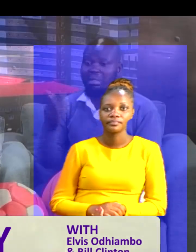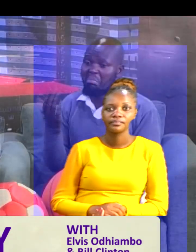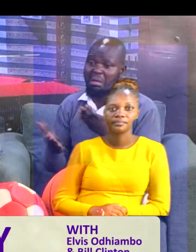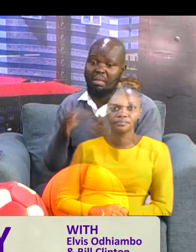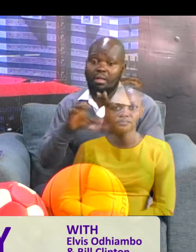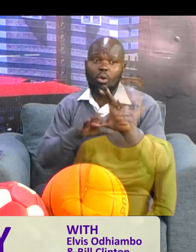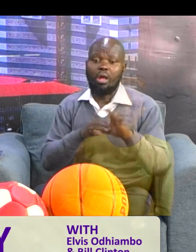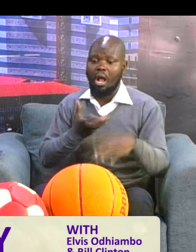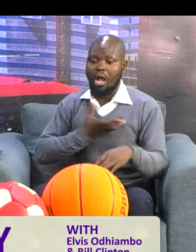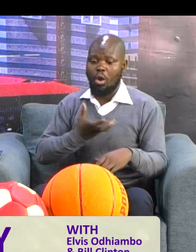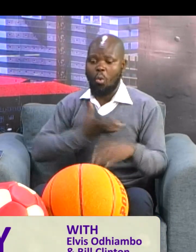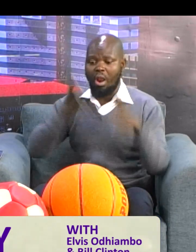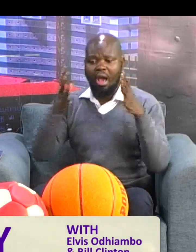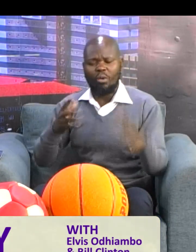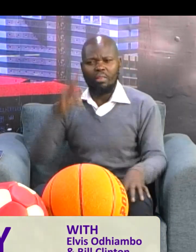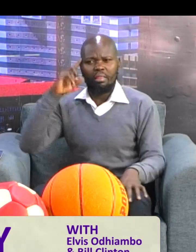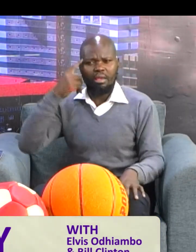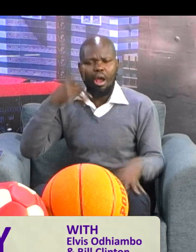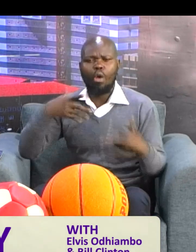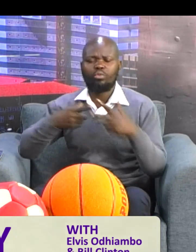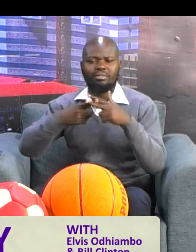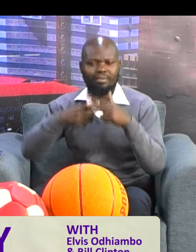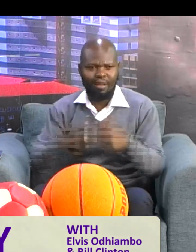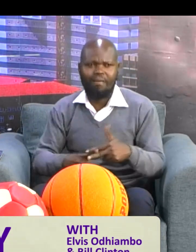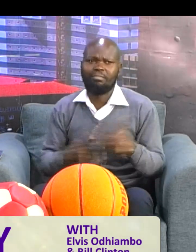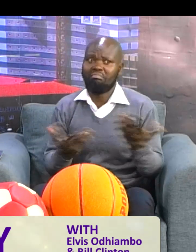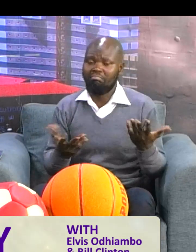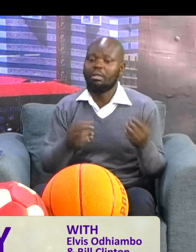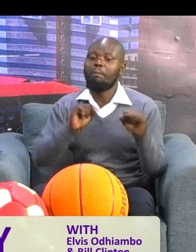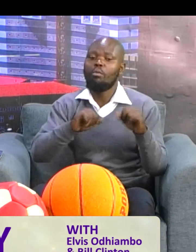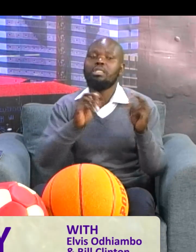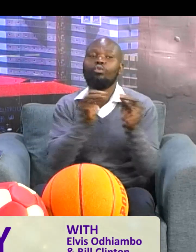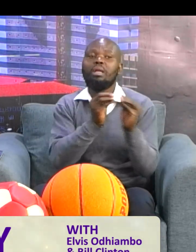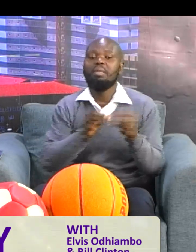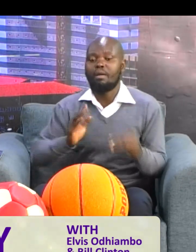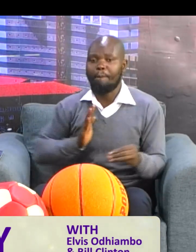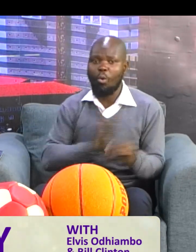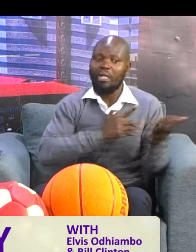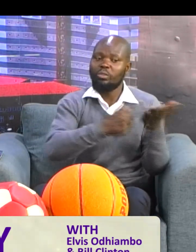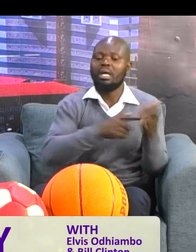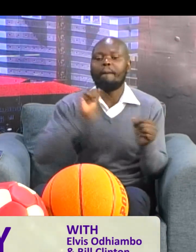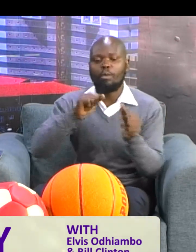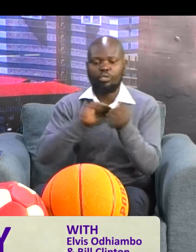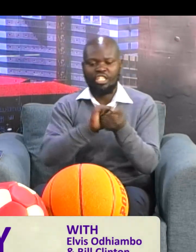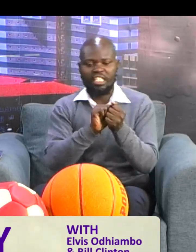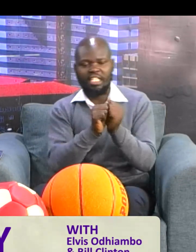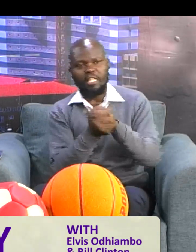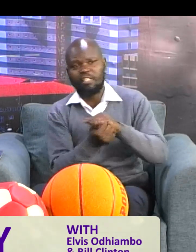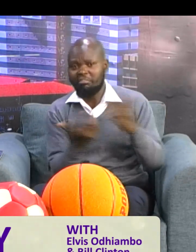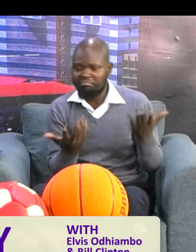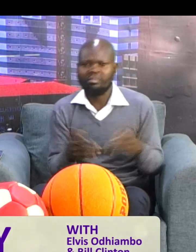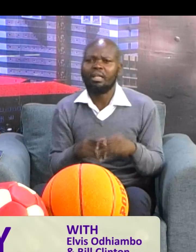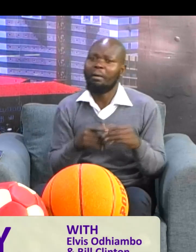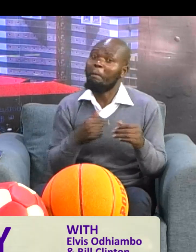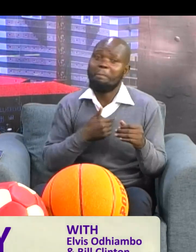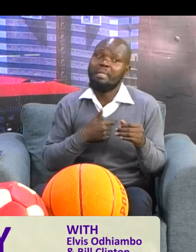Thanks so much, Bill, and I completely agree with you. I believe that right now they should meet and discuss